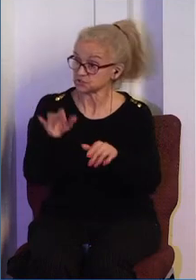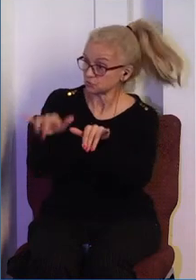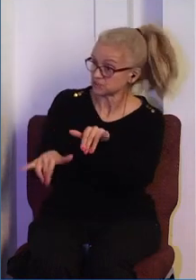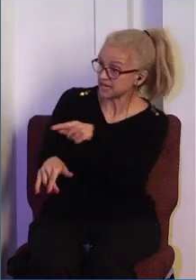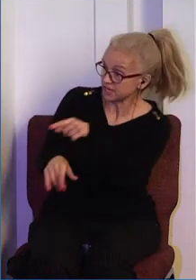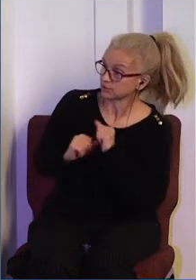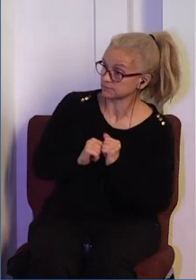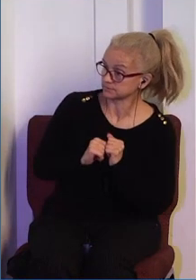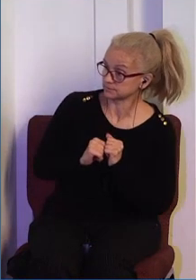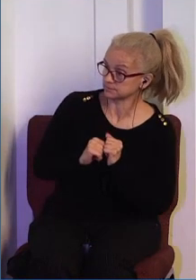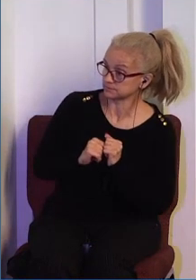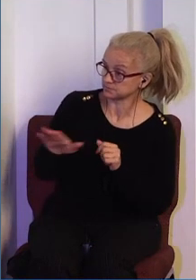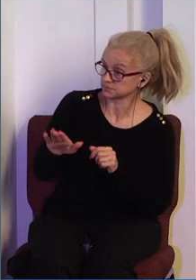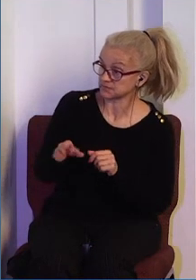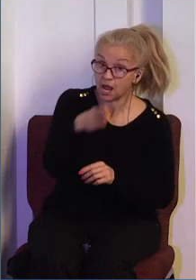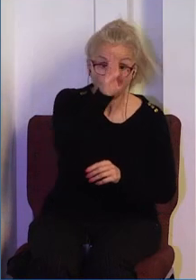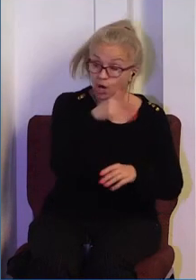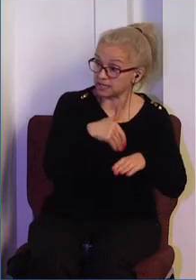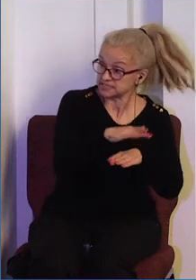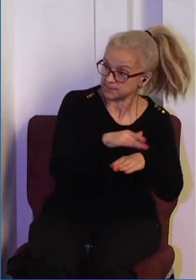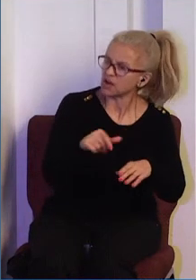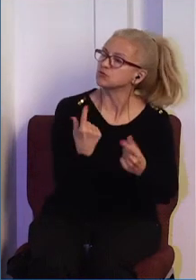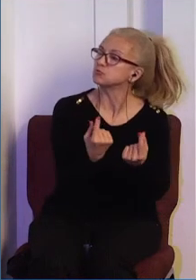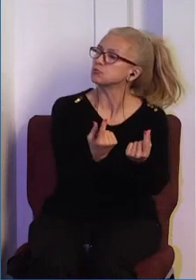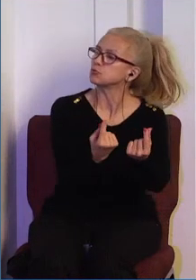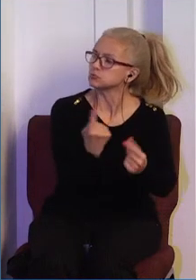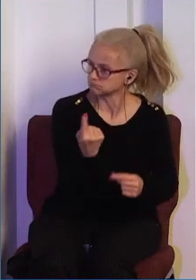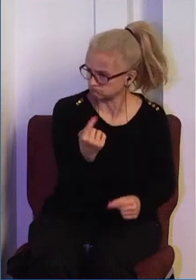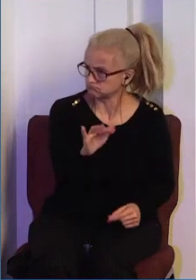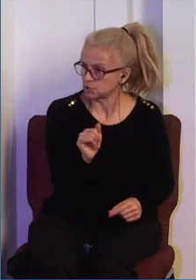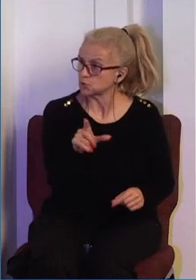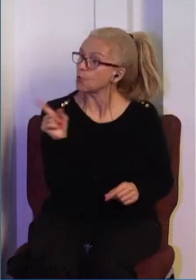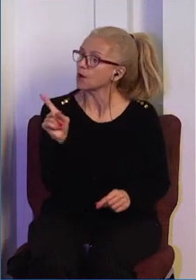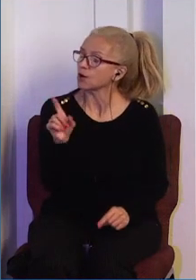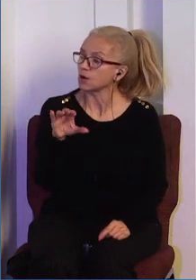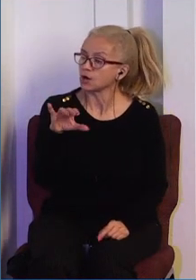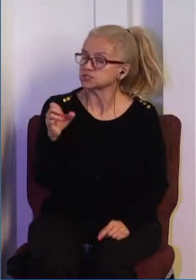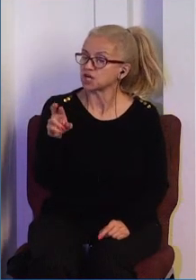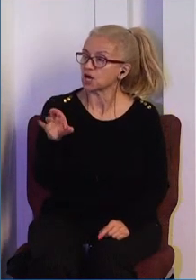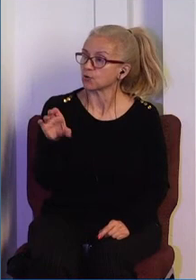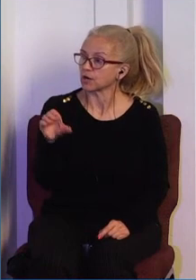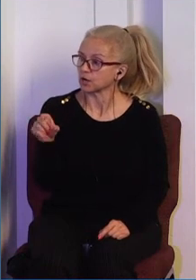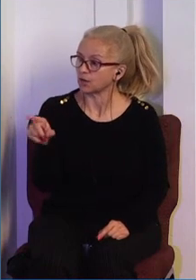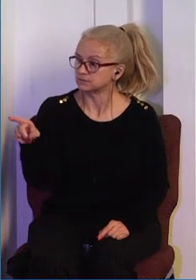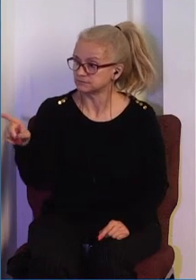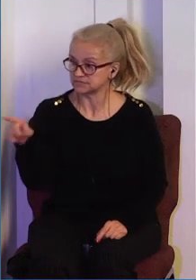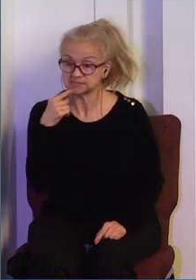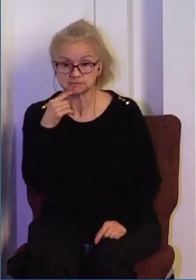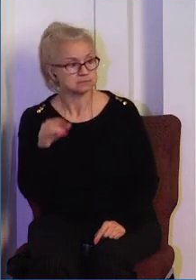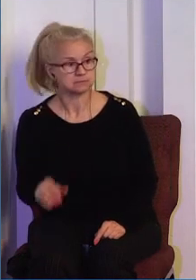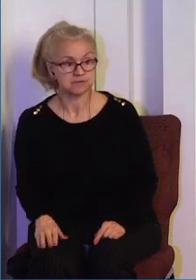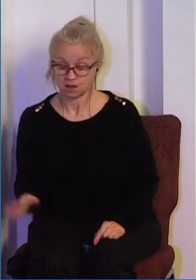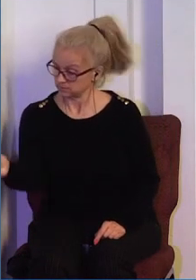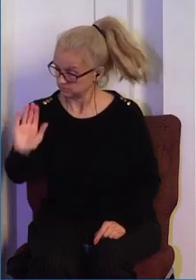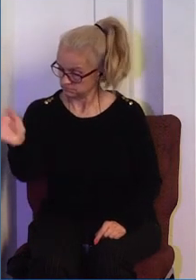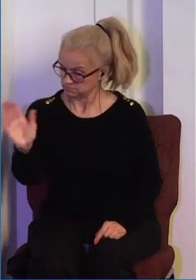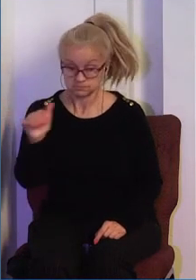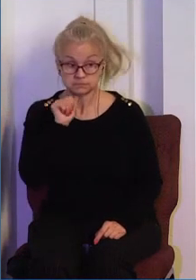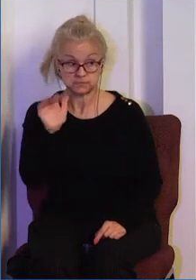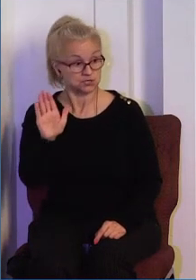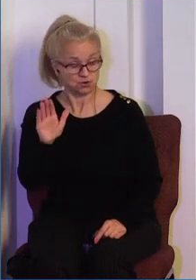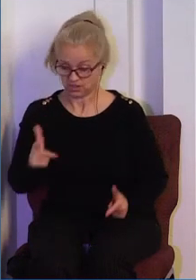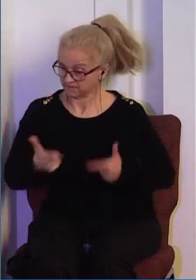here. God has sent me on an errand to Jericho." Elisha said, "Not on your